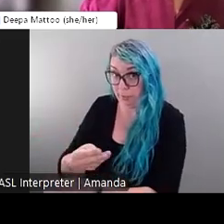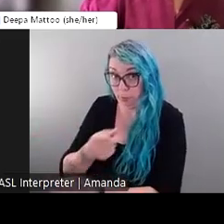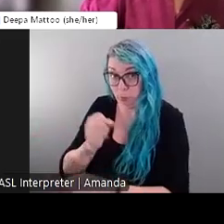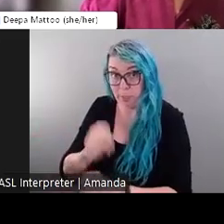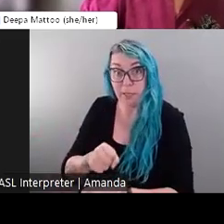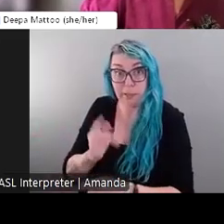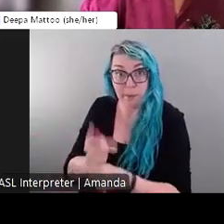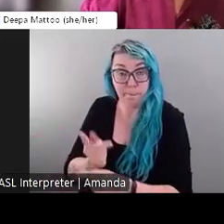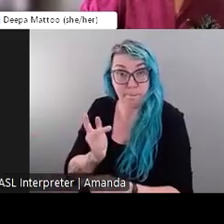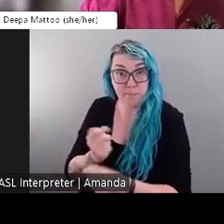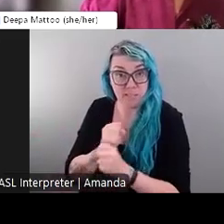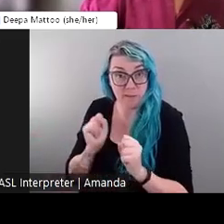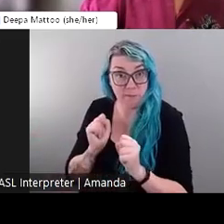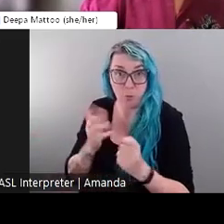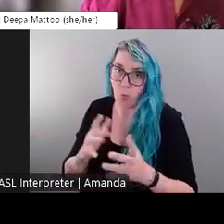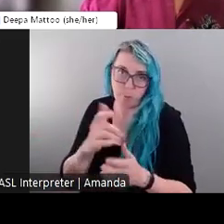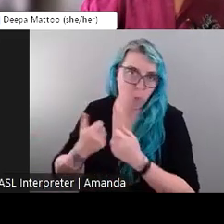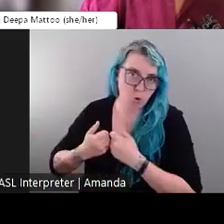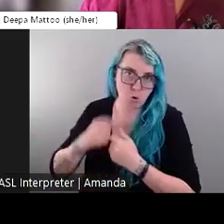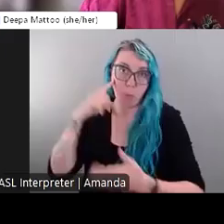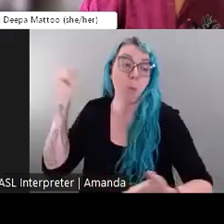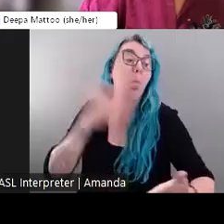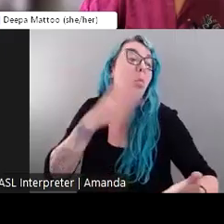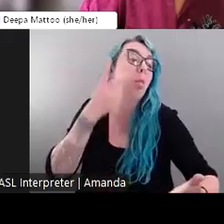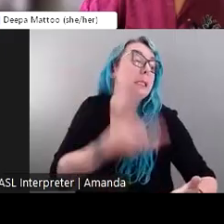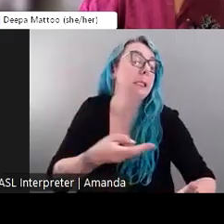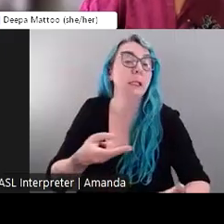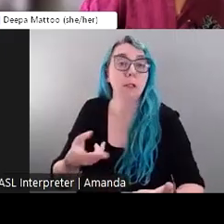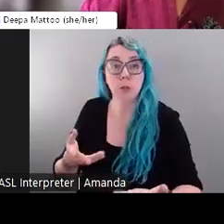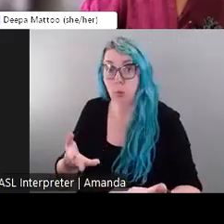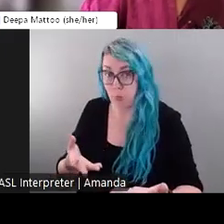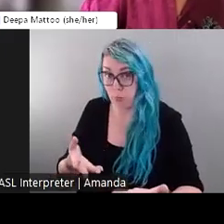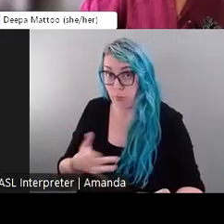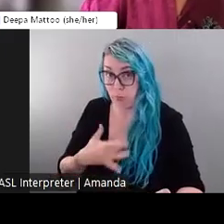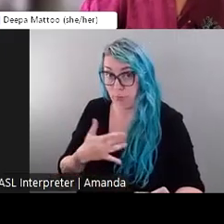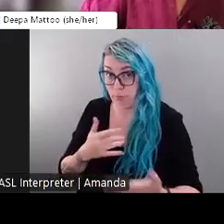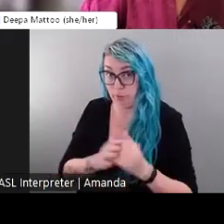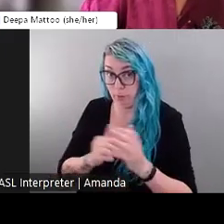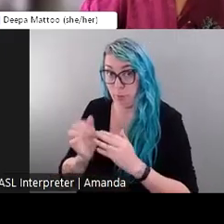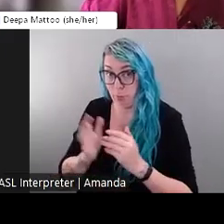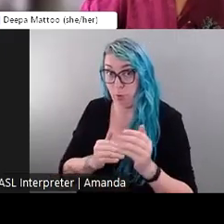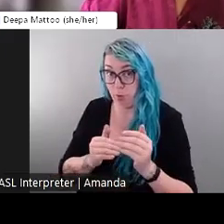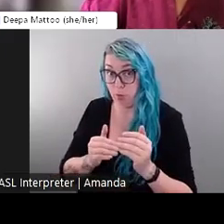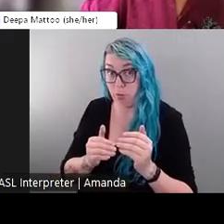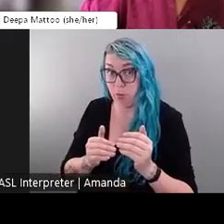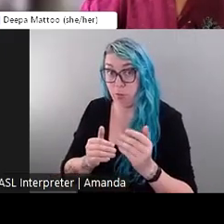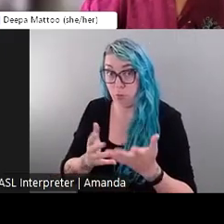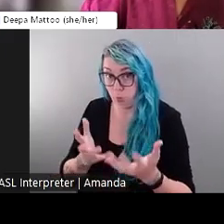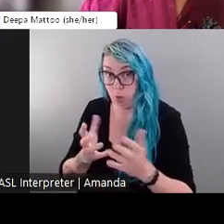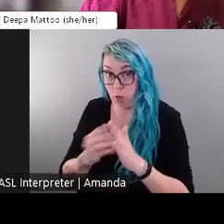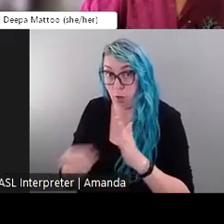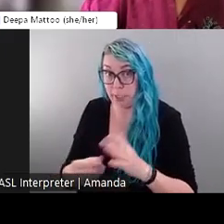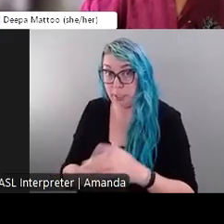like looking for this kind of material from your bag? Yeah, I could keep it maybe in my